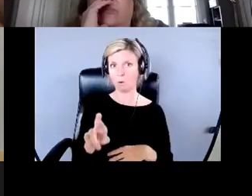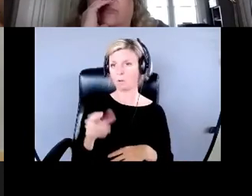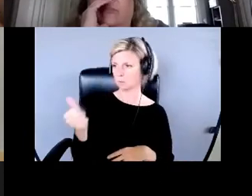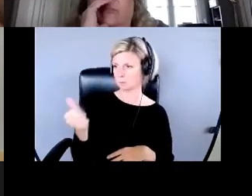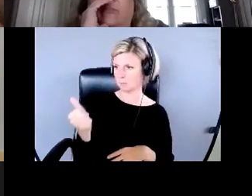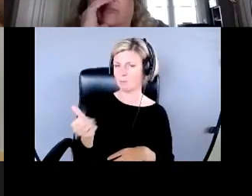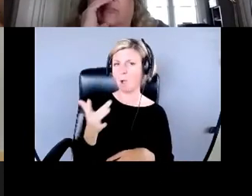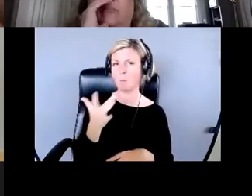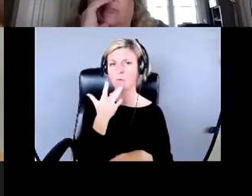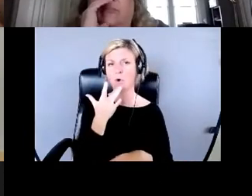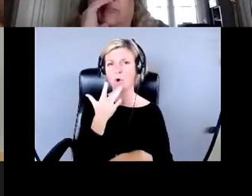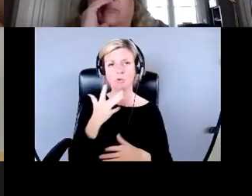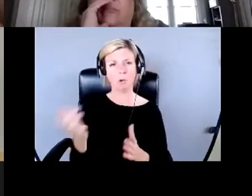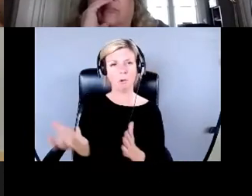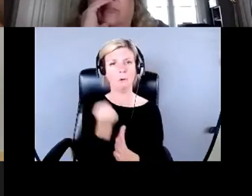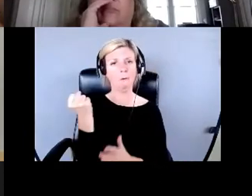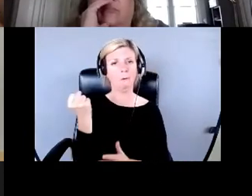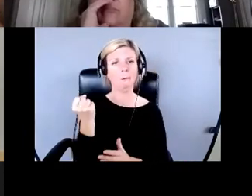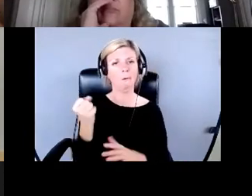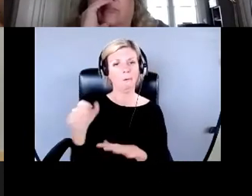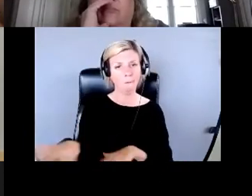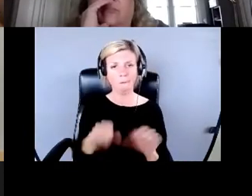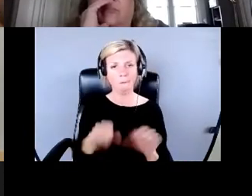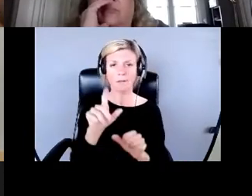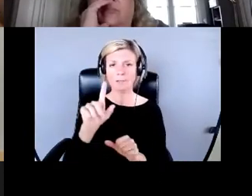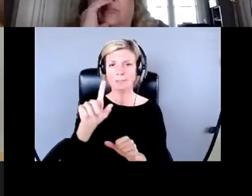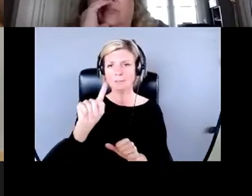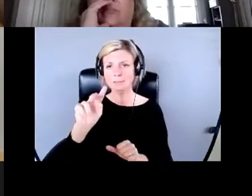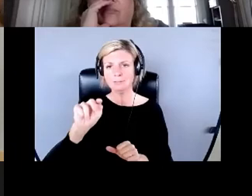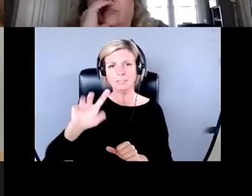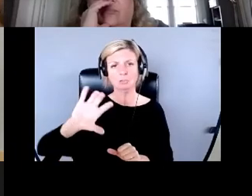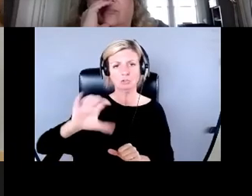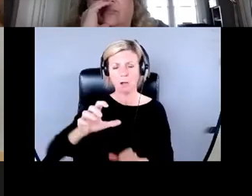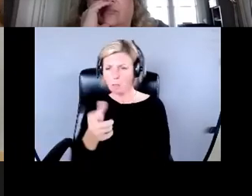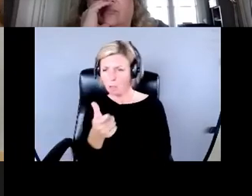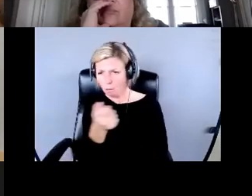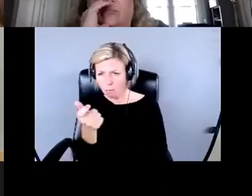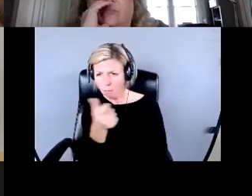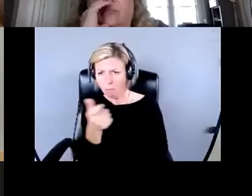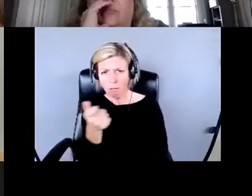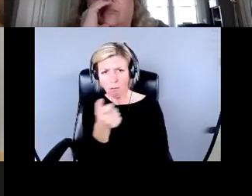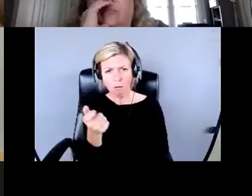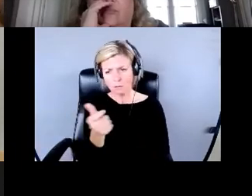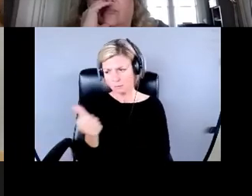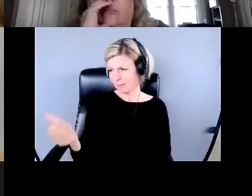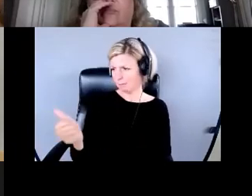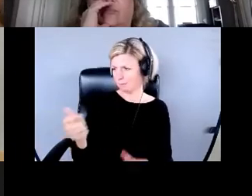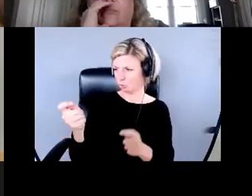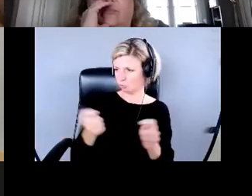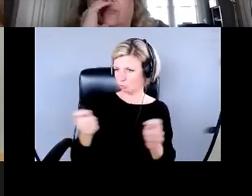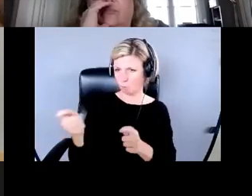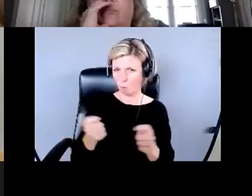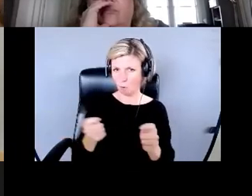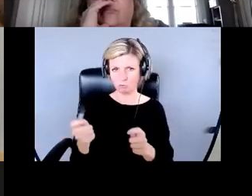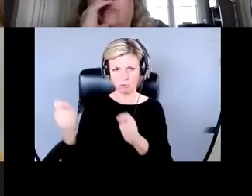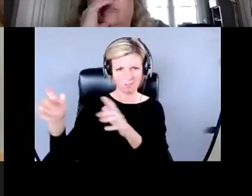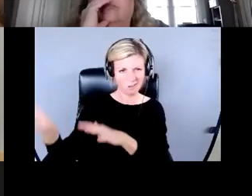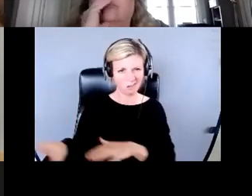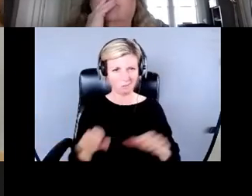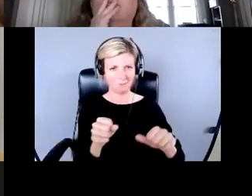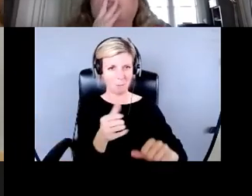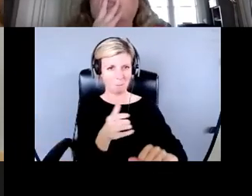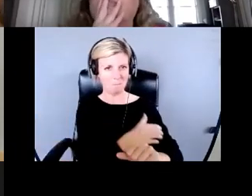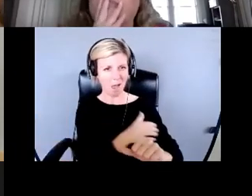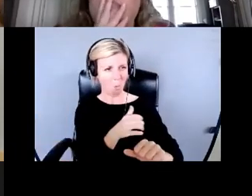lot more hurt and eventual rights to financial resources, all of that. But Jennifer, you triggered a wealth